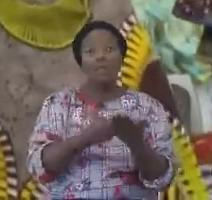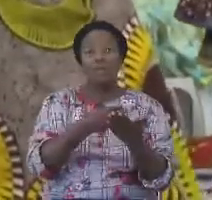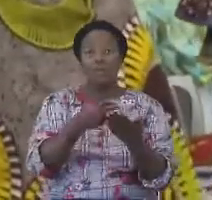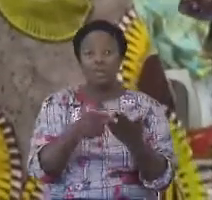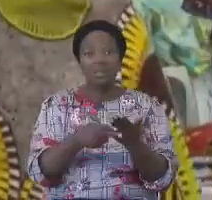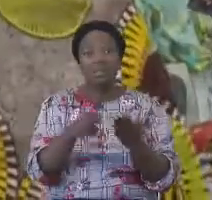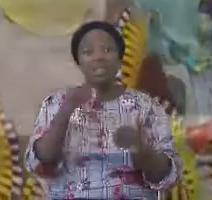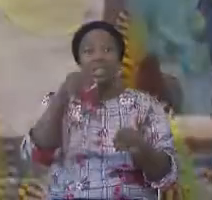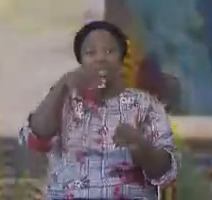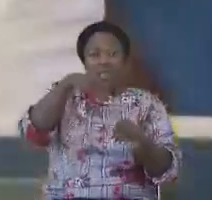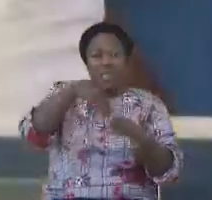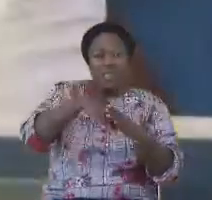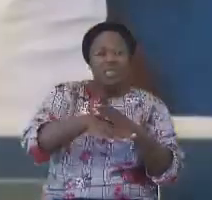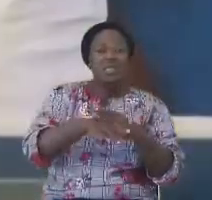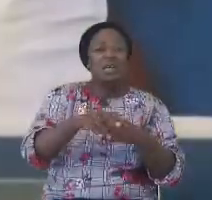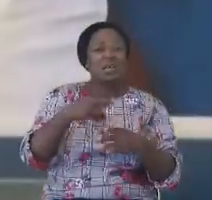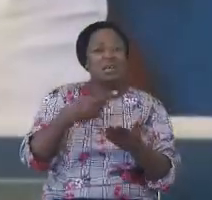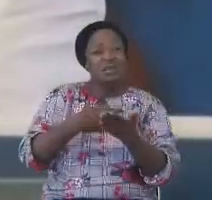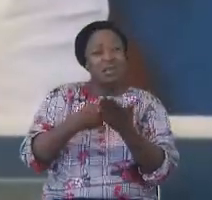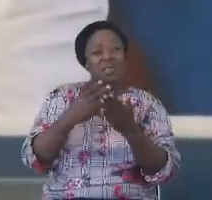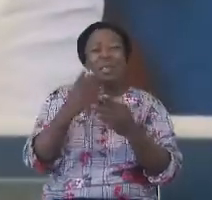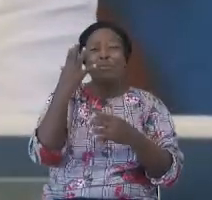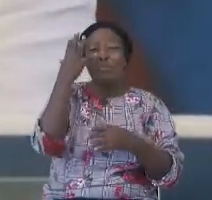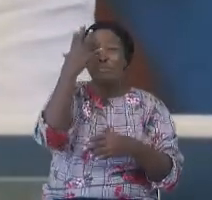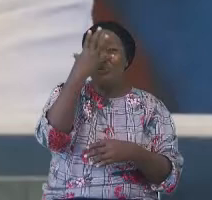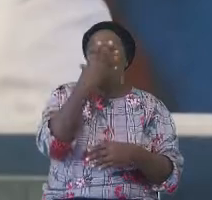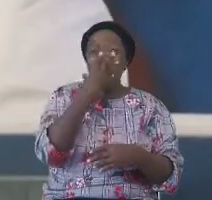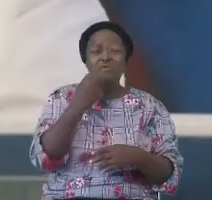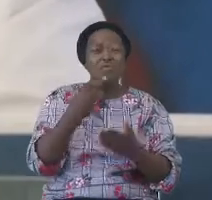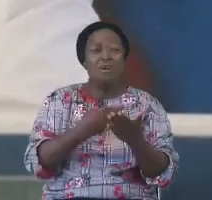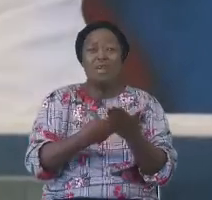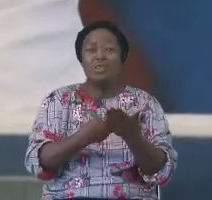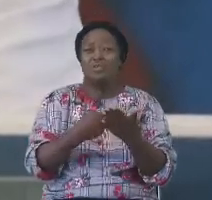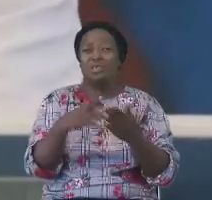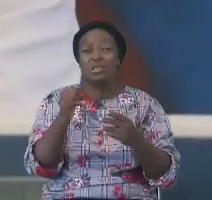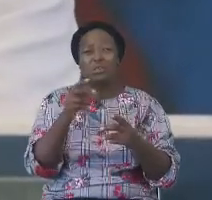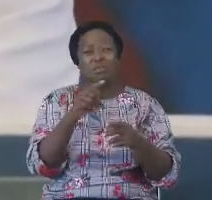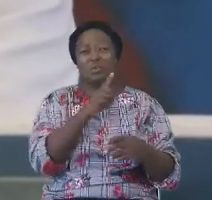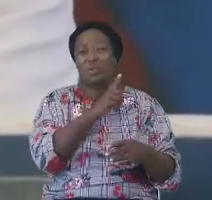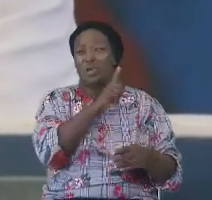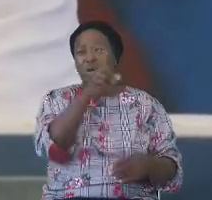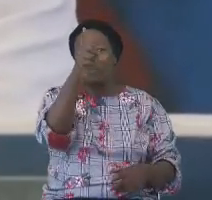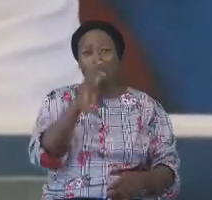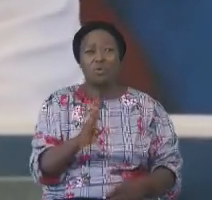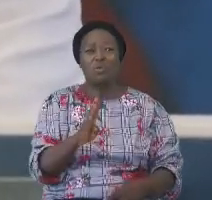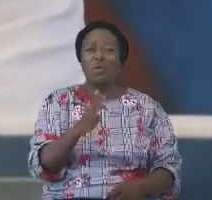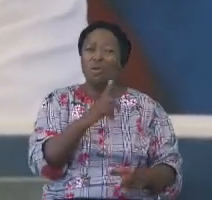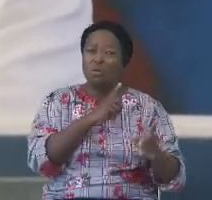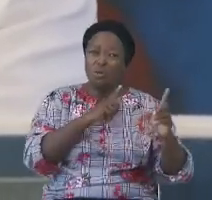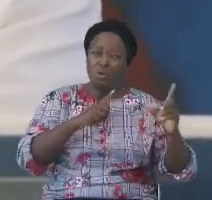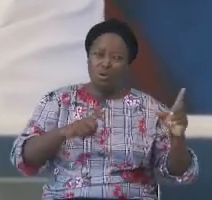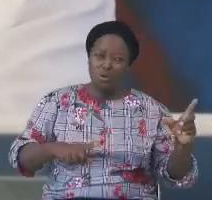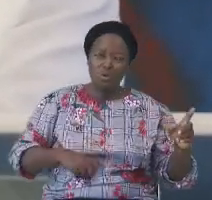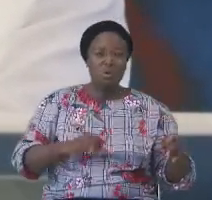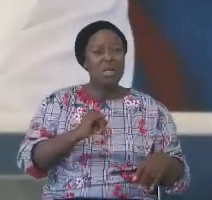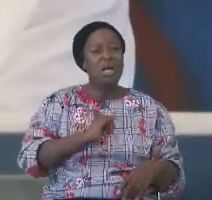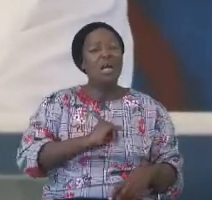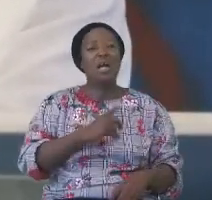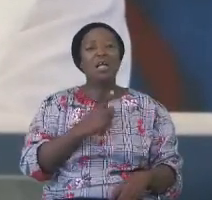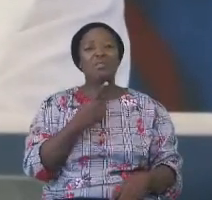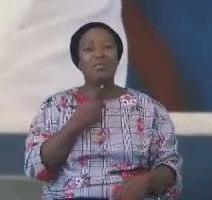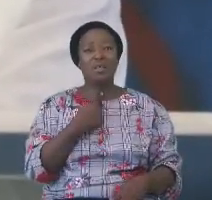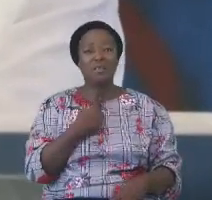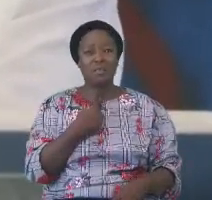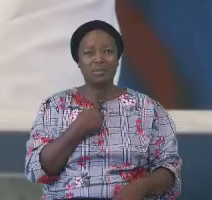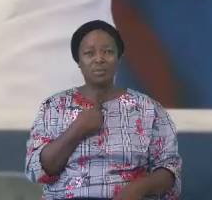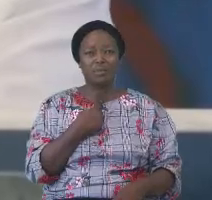i thirst for righteousness inner righteousness beautiful righteousness of